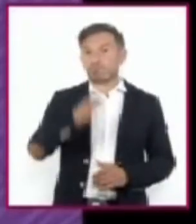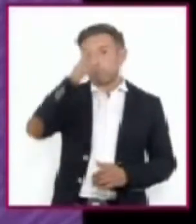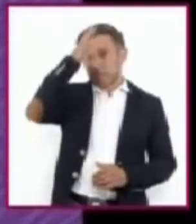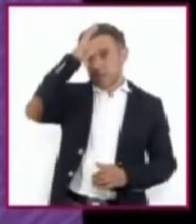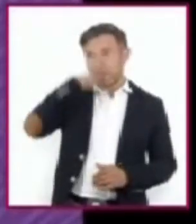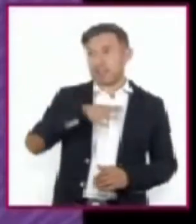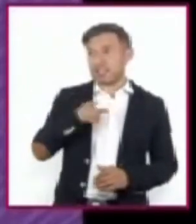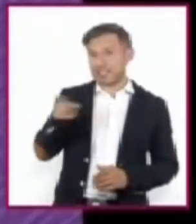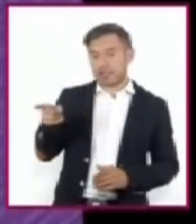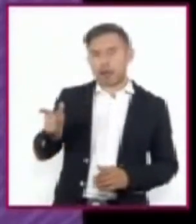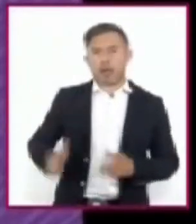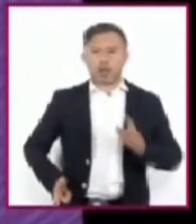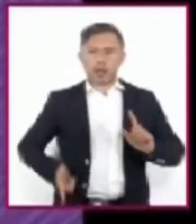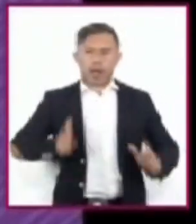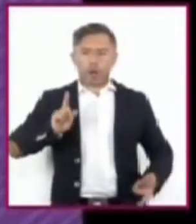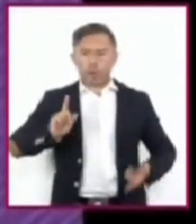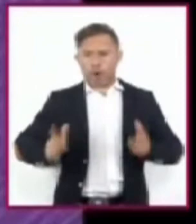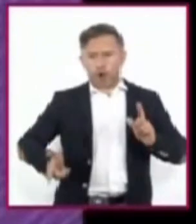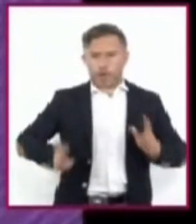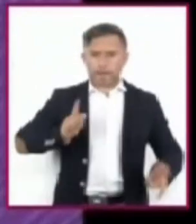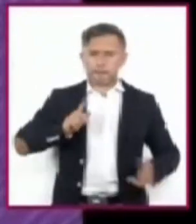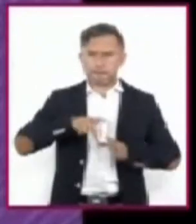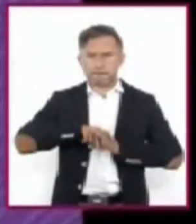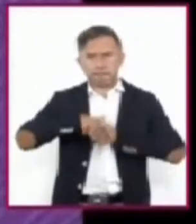He is a cowboy.